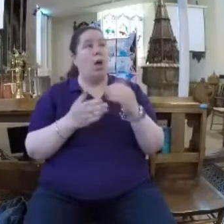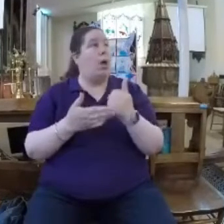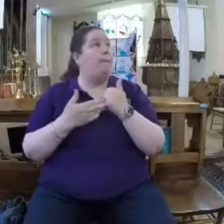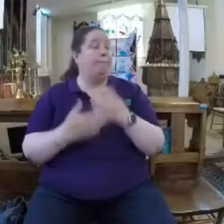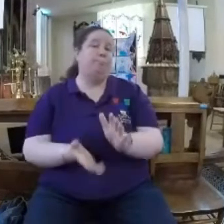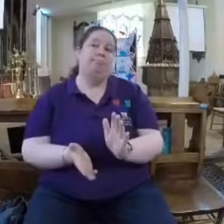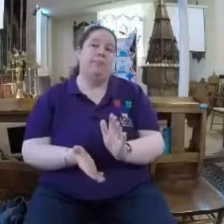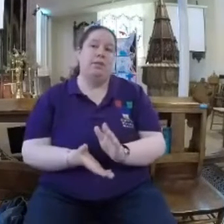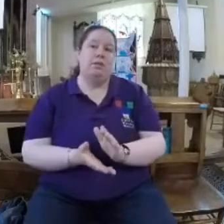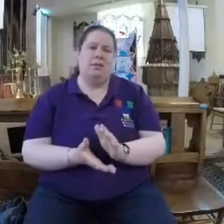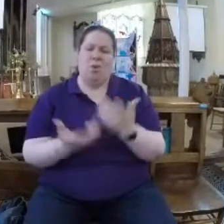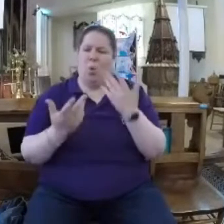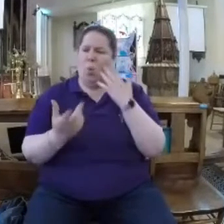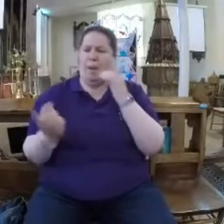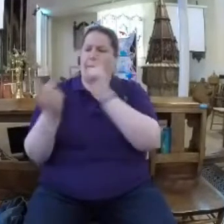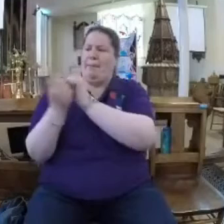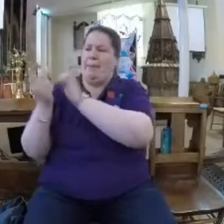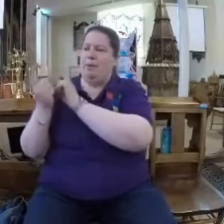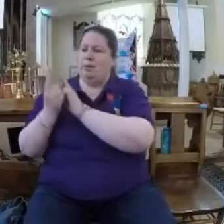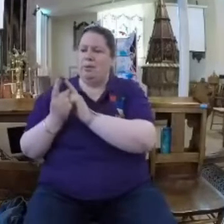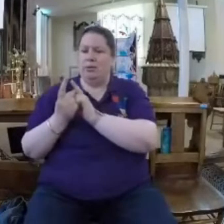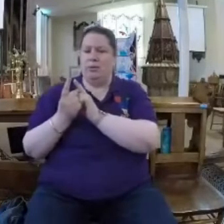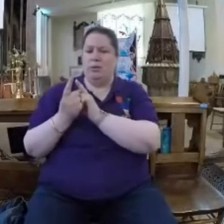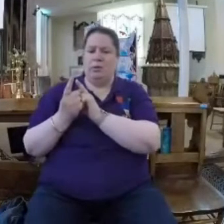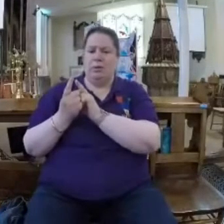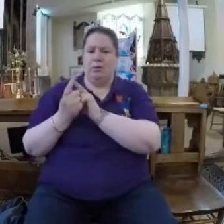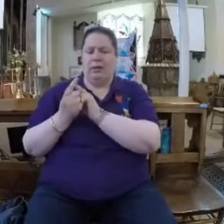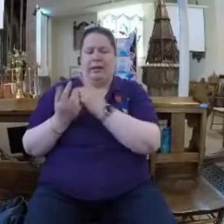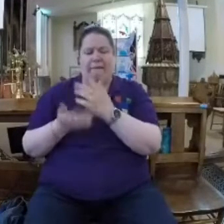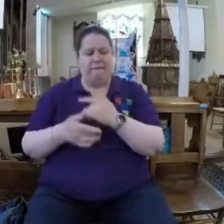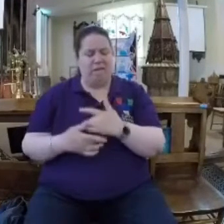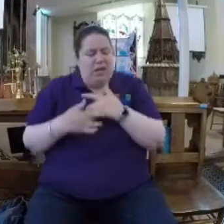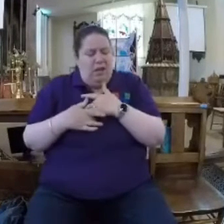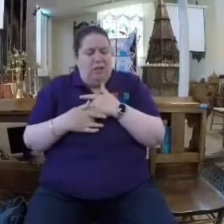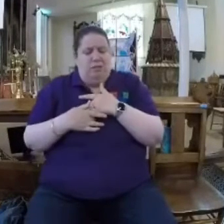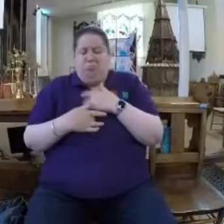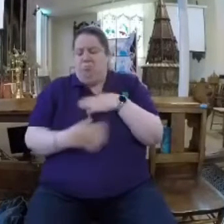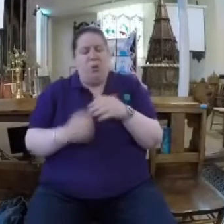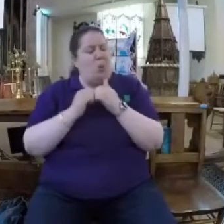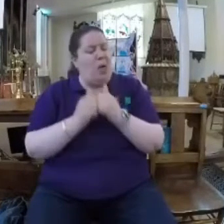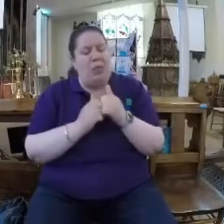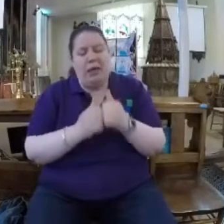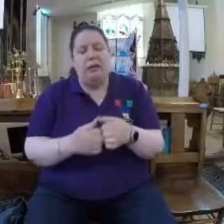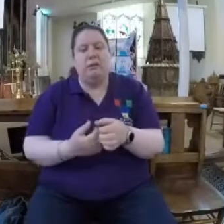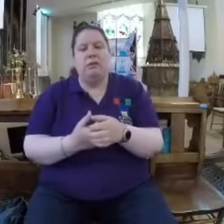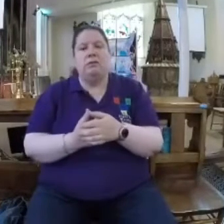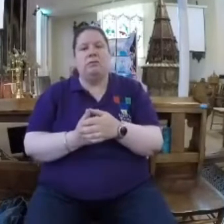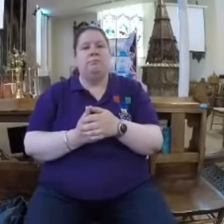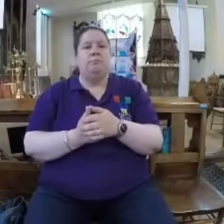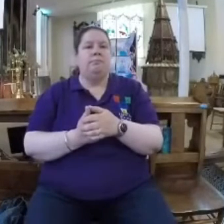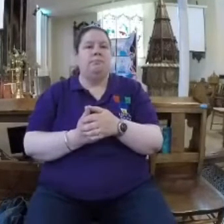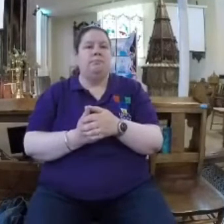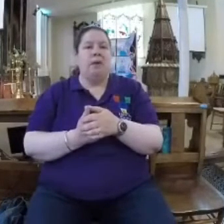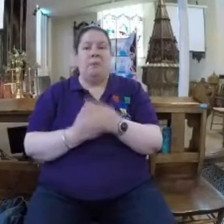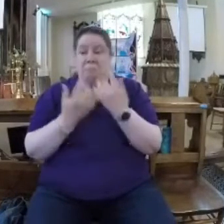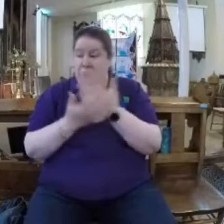The amount of people that I speak to who are absolutely crippled by feelings of unworthiness. The